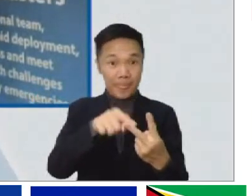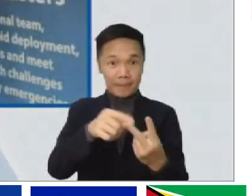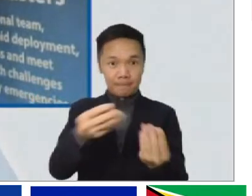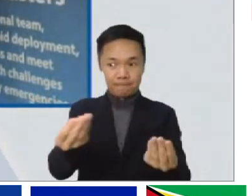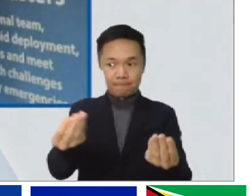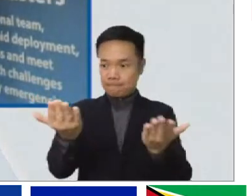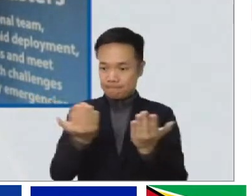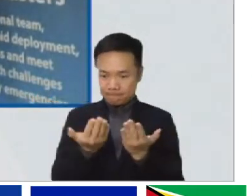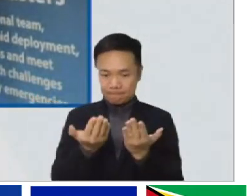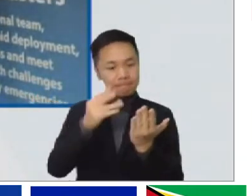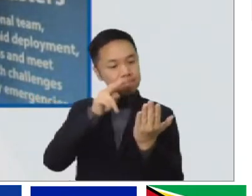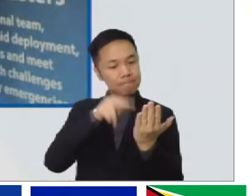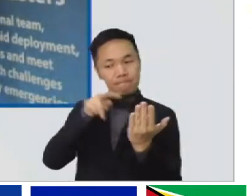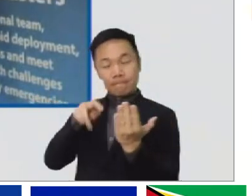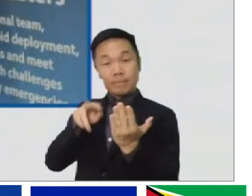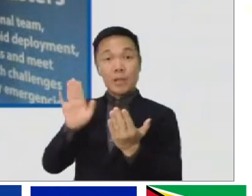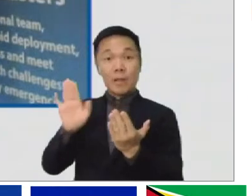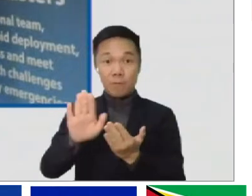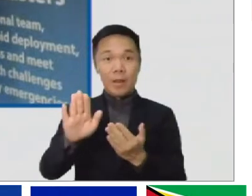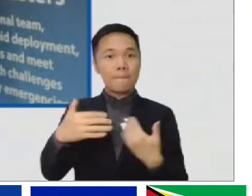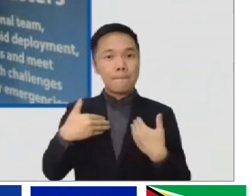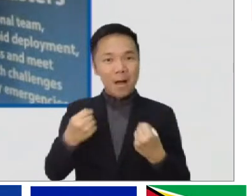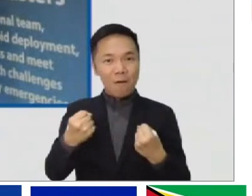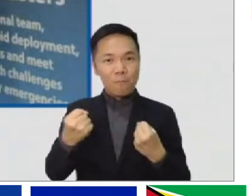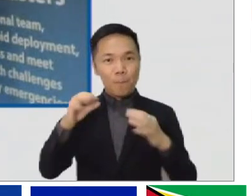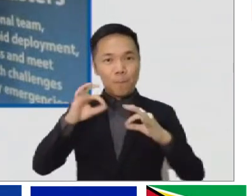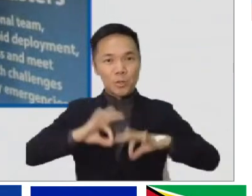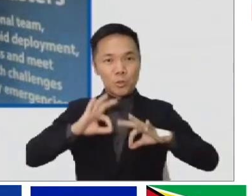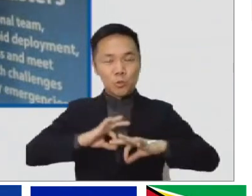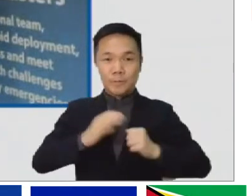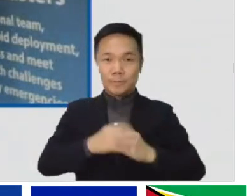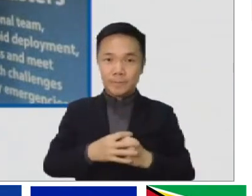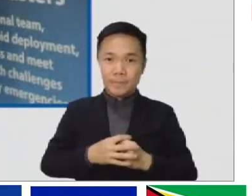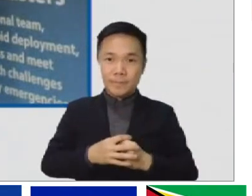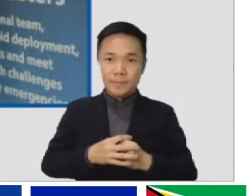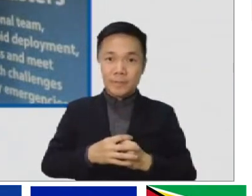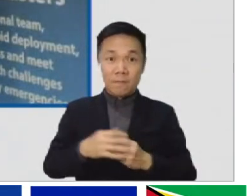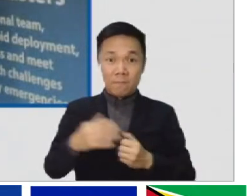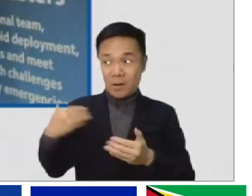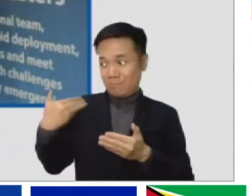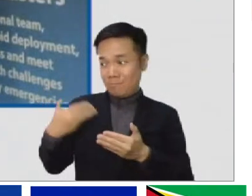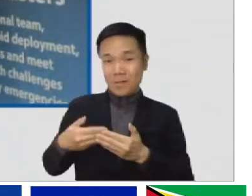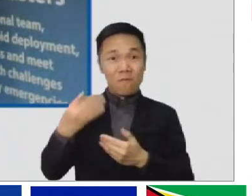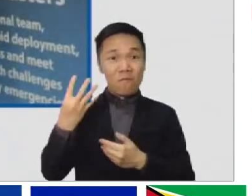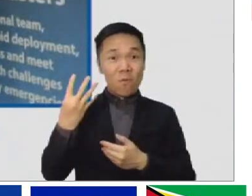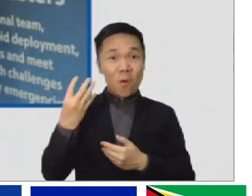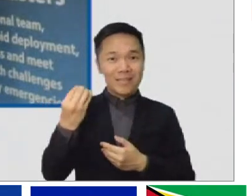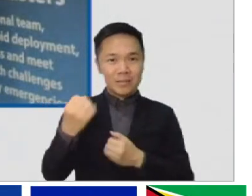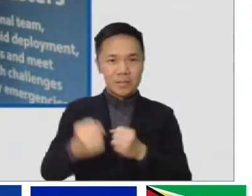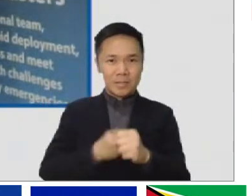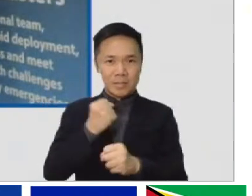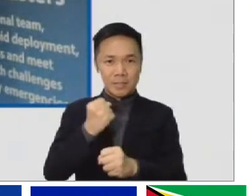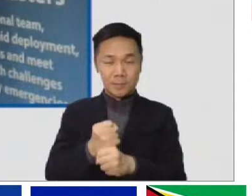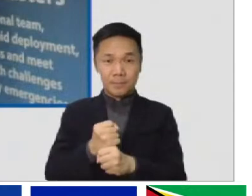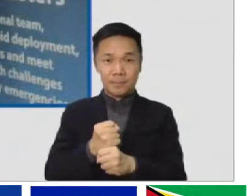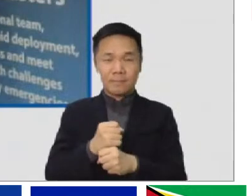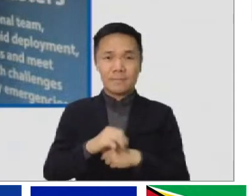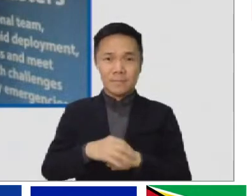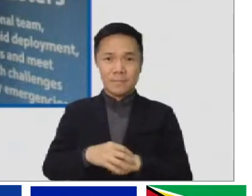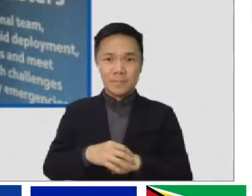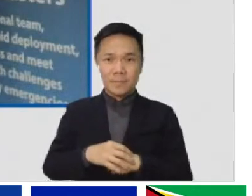have emphasized for more than 4 decades is that the work in reducing the